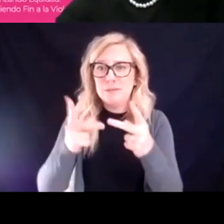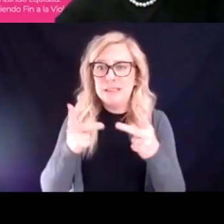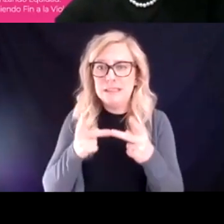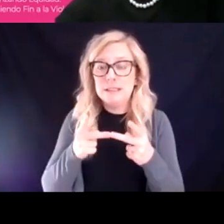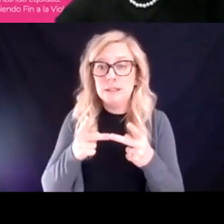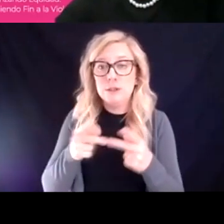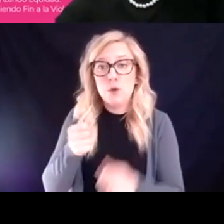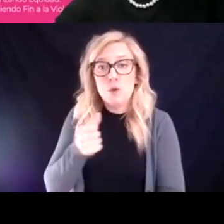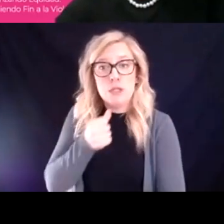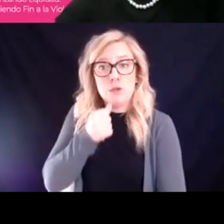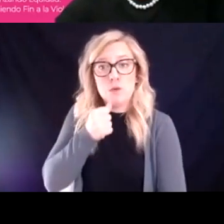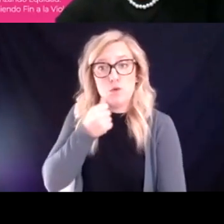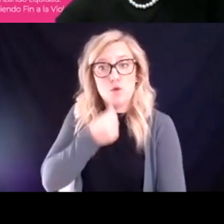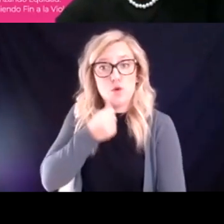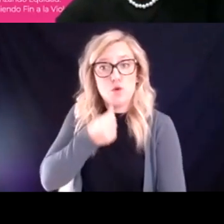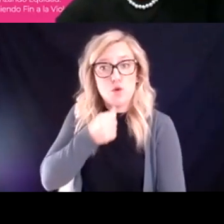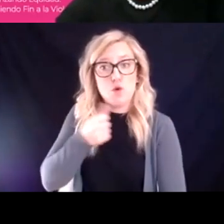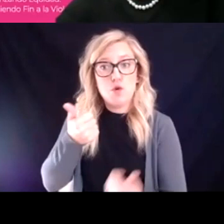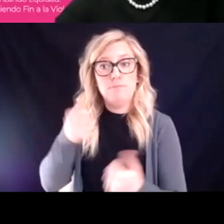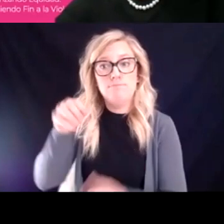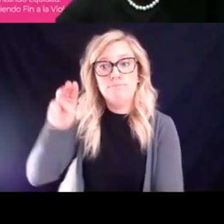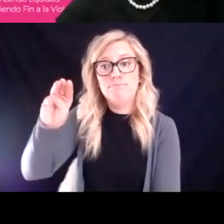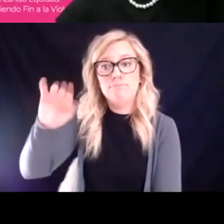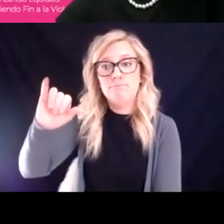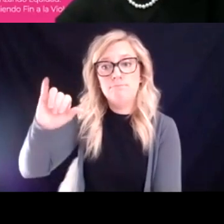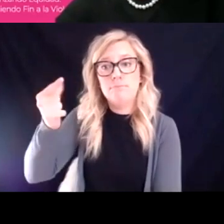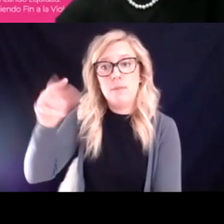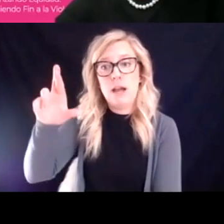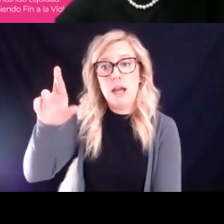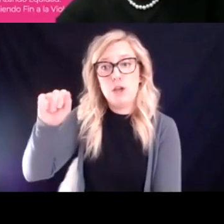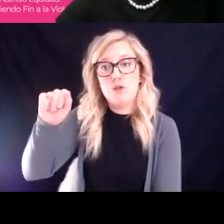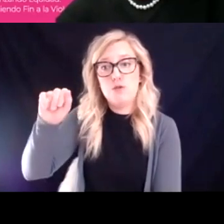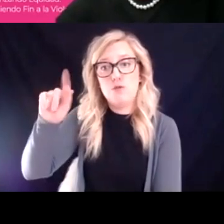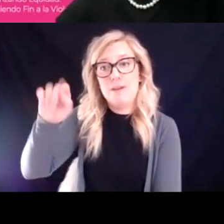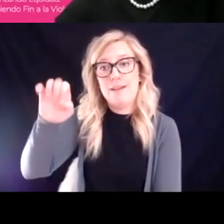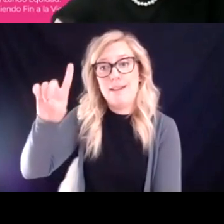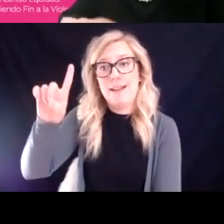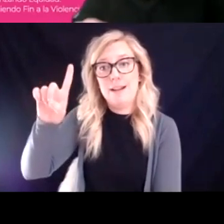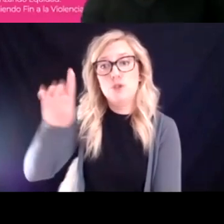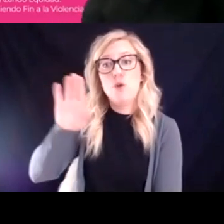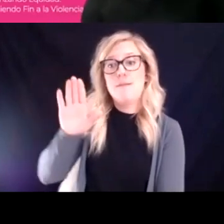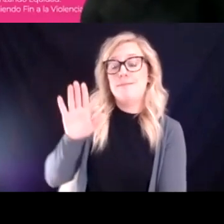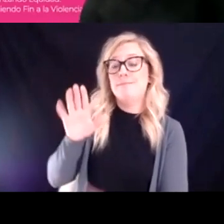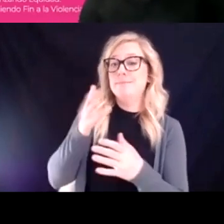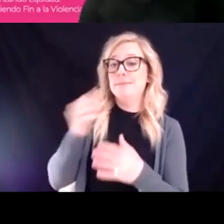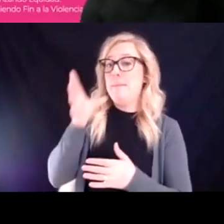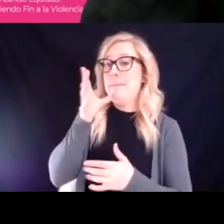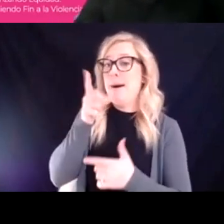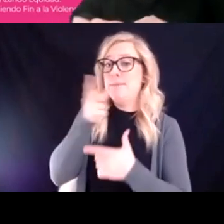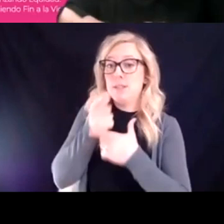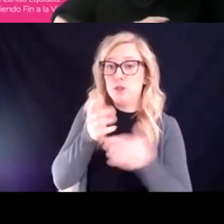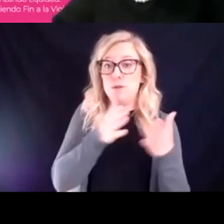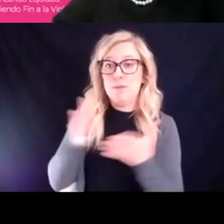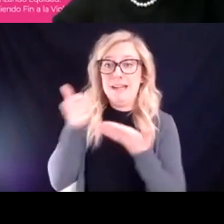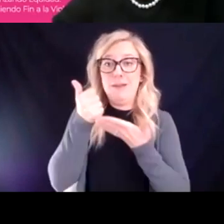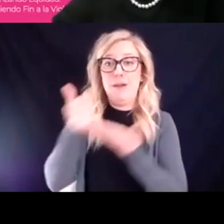her aunt was the one who was going to bring her, so her mom's sister. It looked like everything was going to work out for